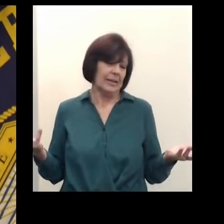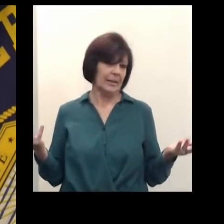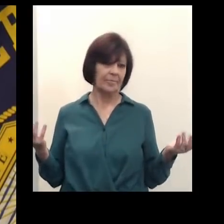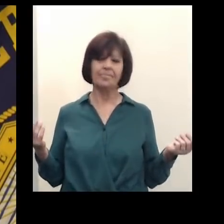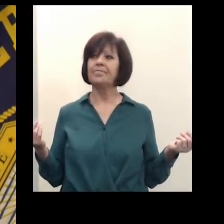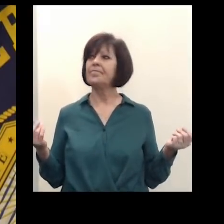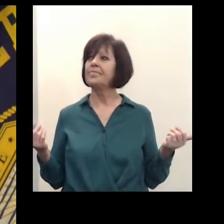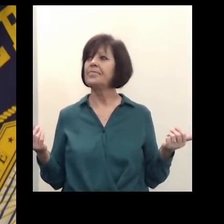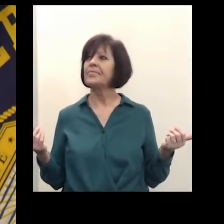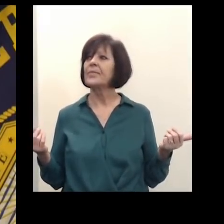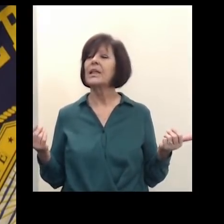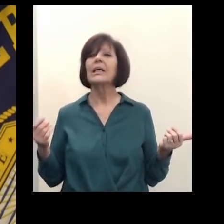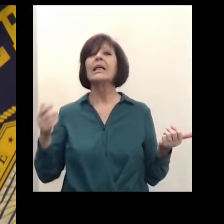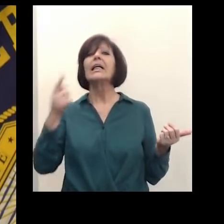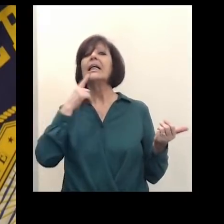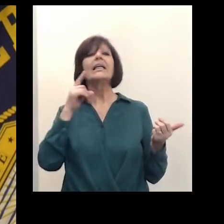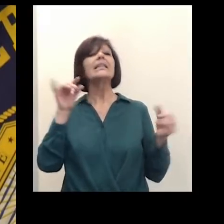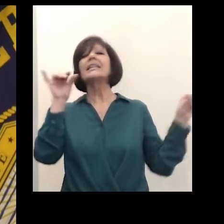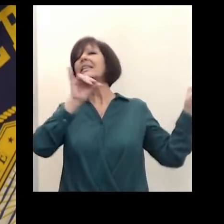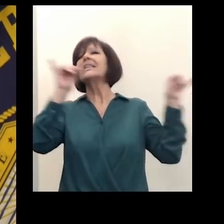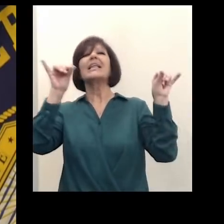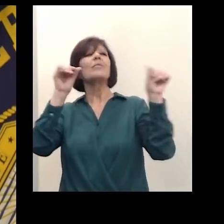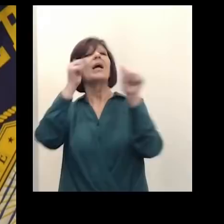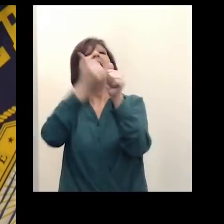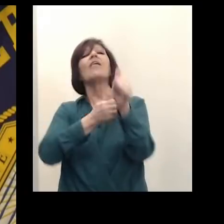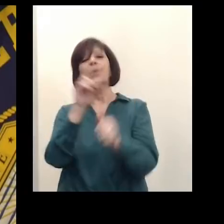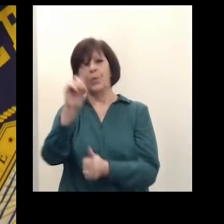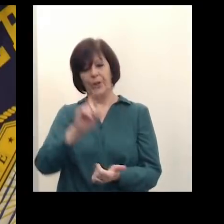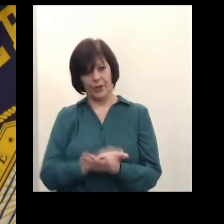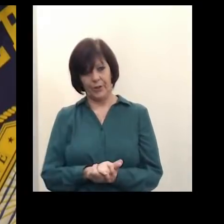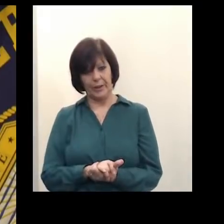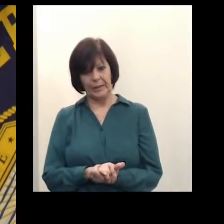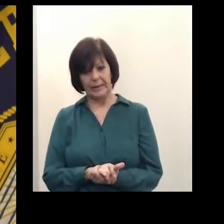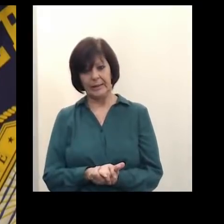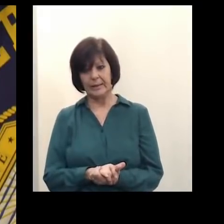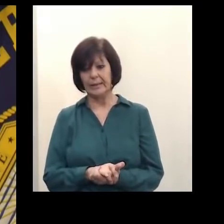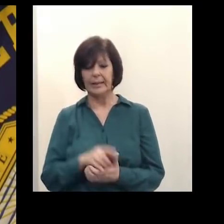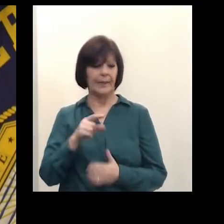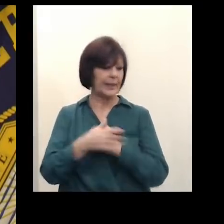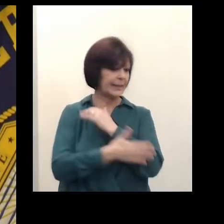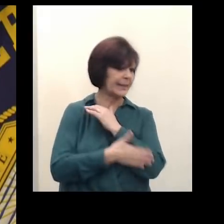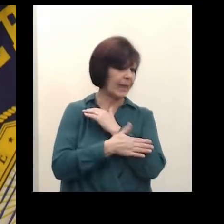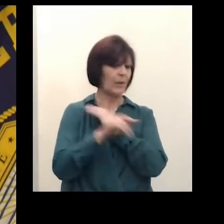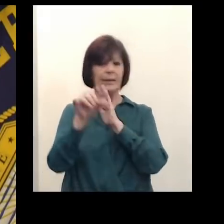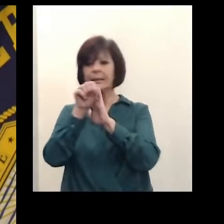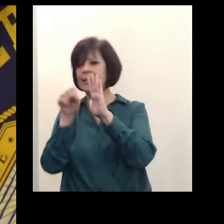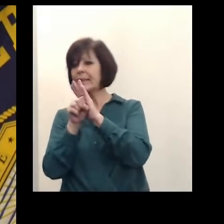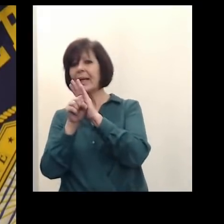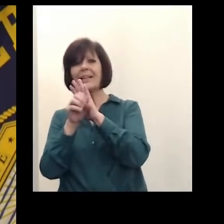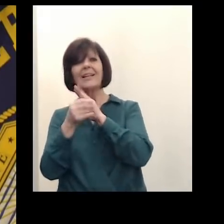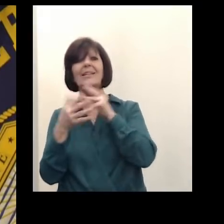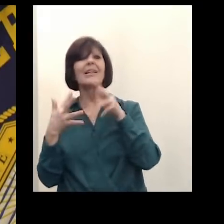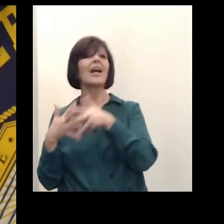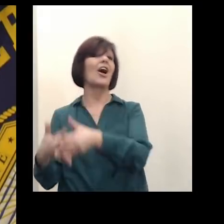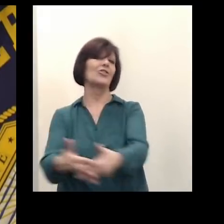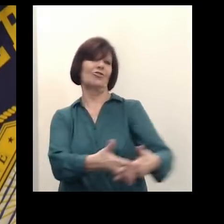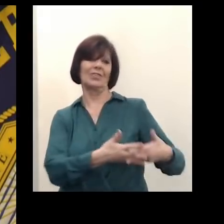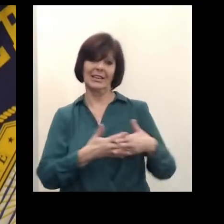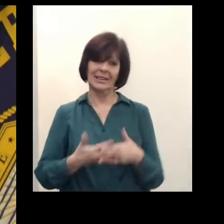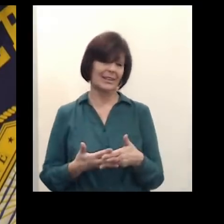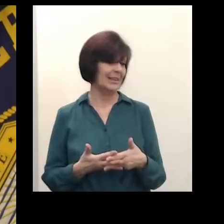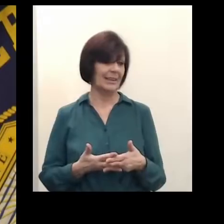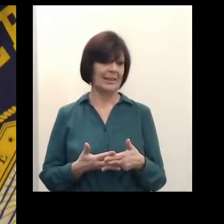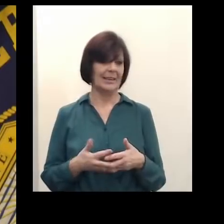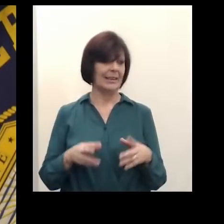there, but it's treated the same everywhere in this county, in the state, and across the country. So it's either positive